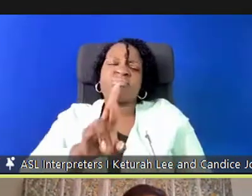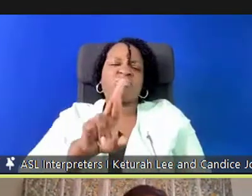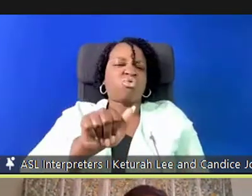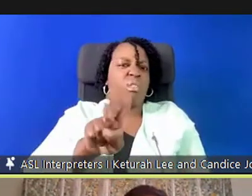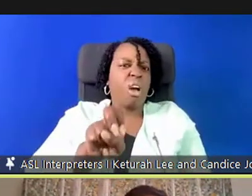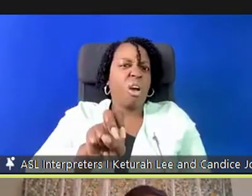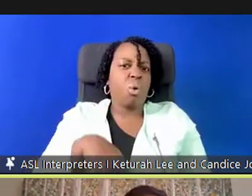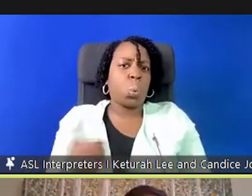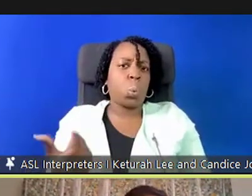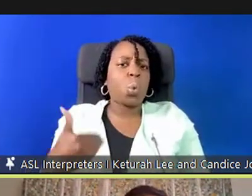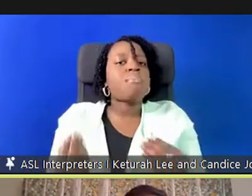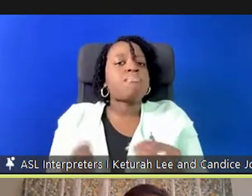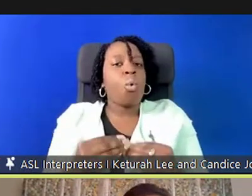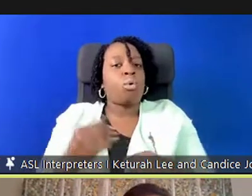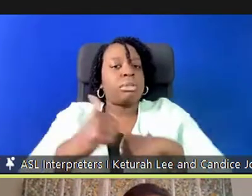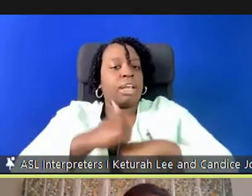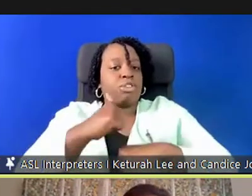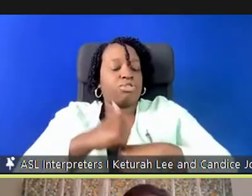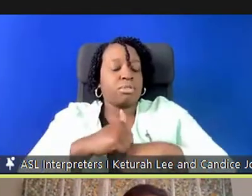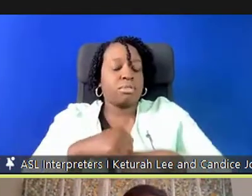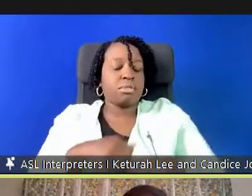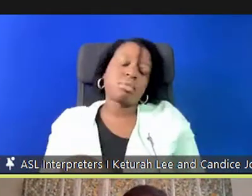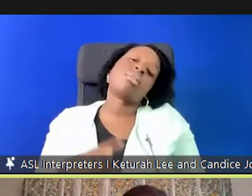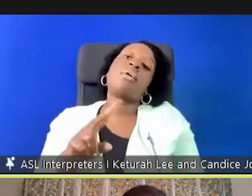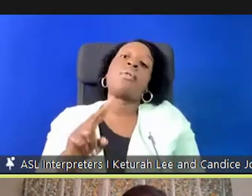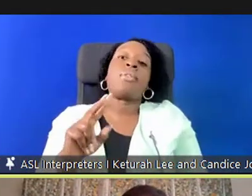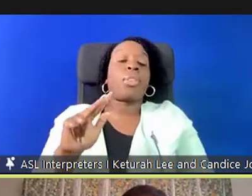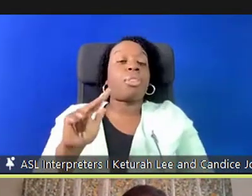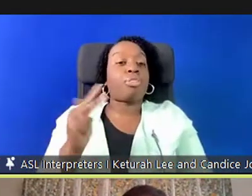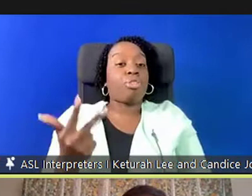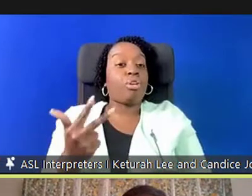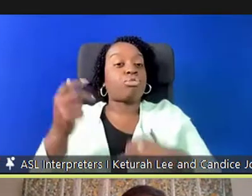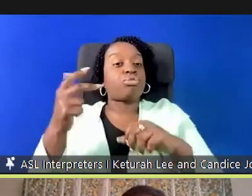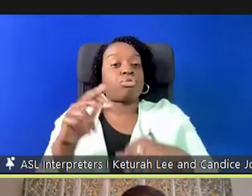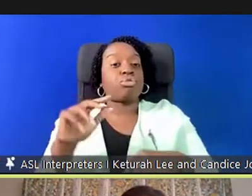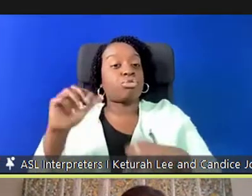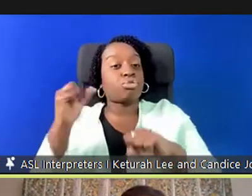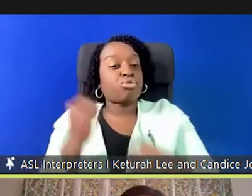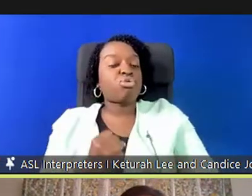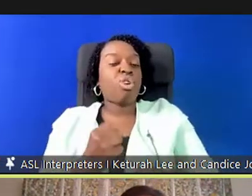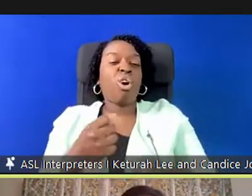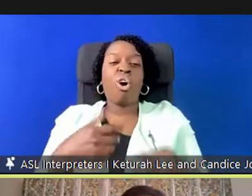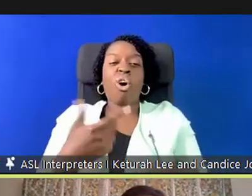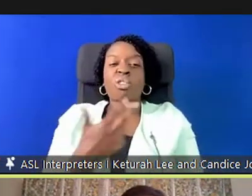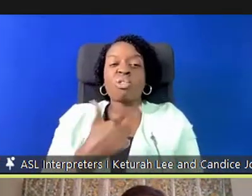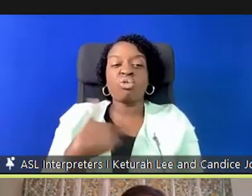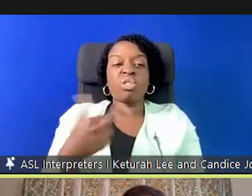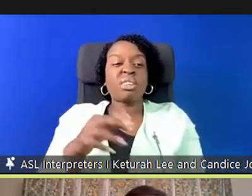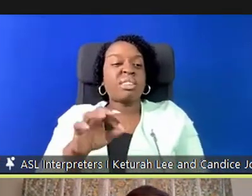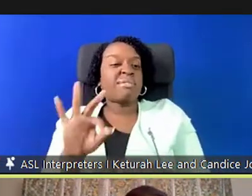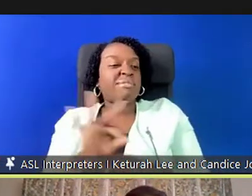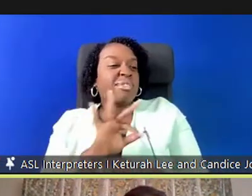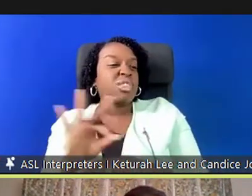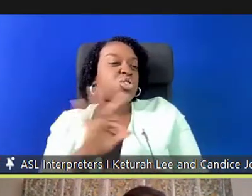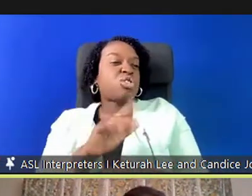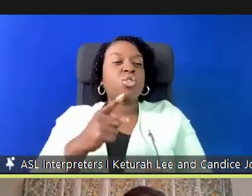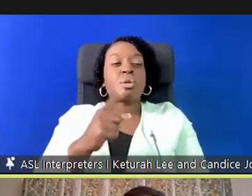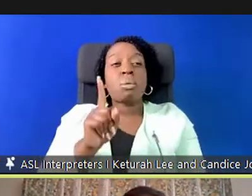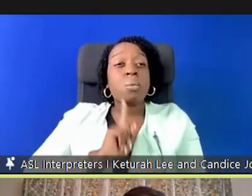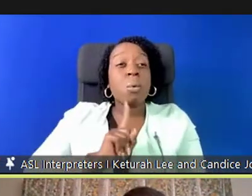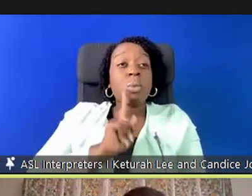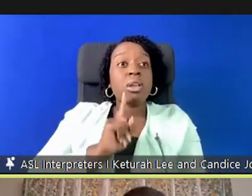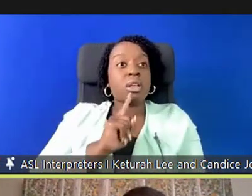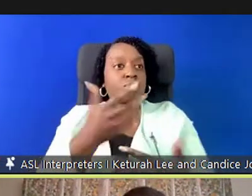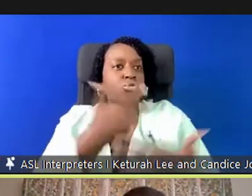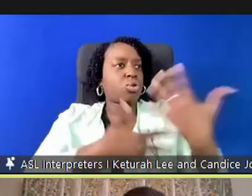The third is we identified risk factors which strongly predicted experiences of loneliness or isolation, which should be considered